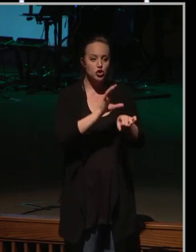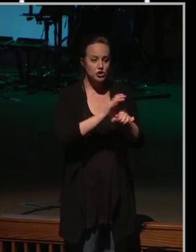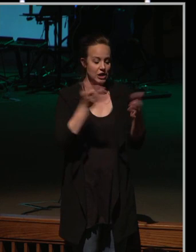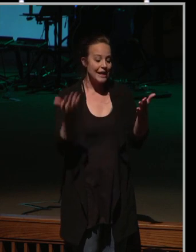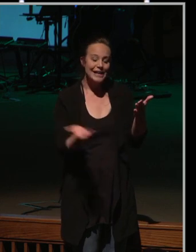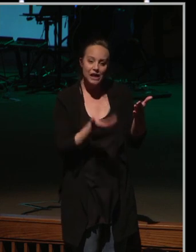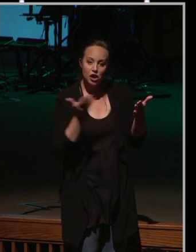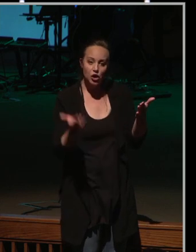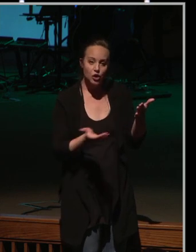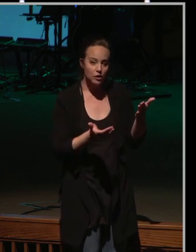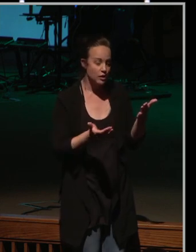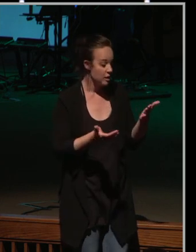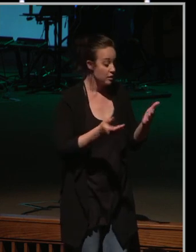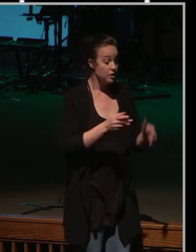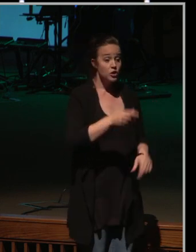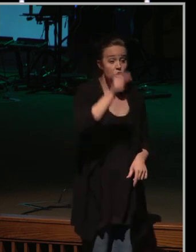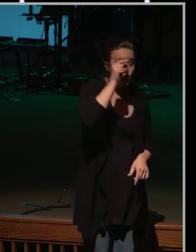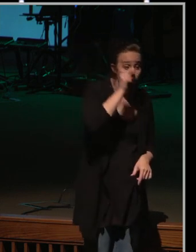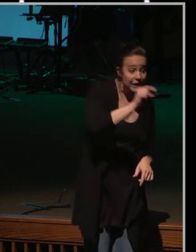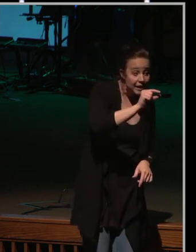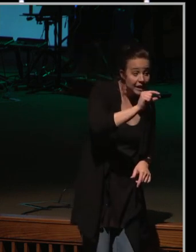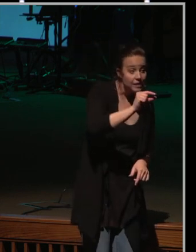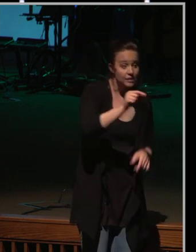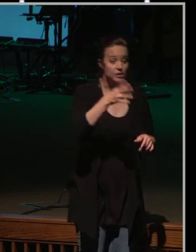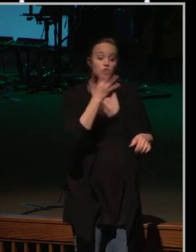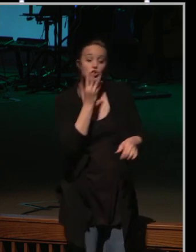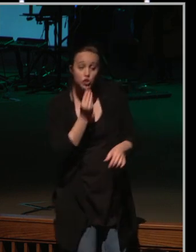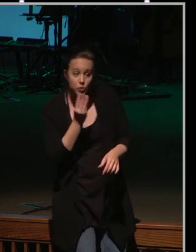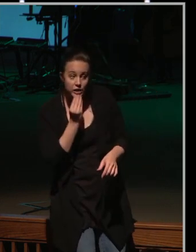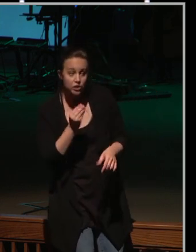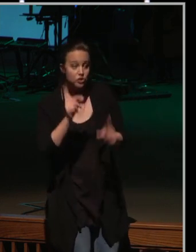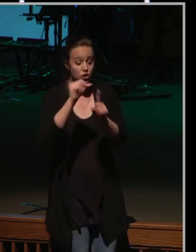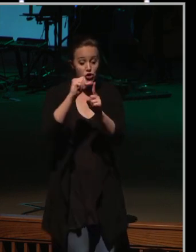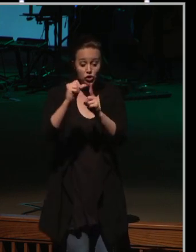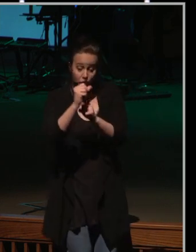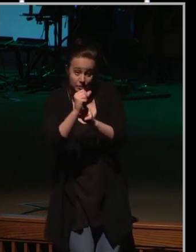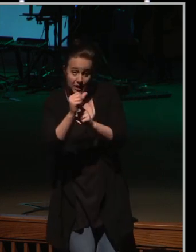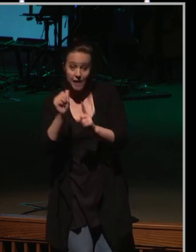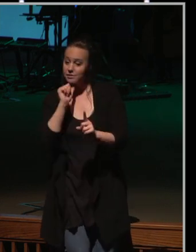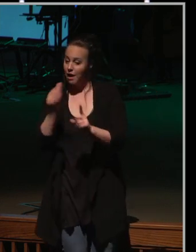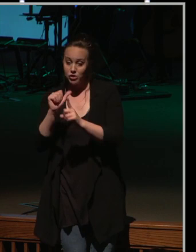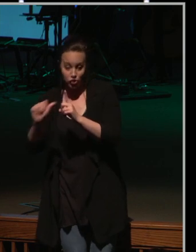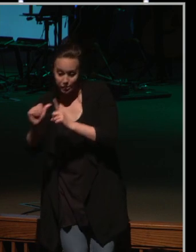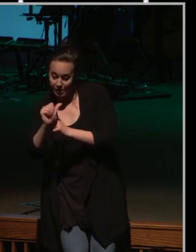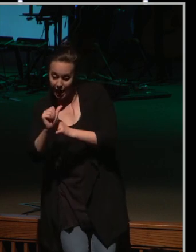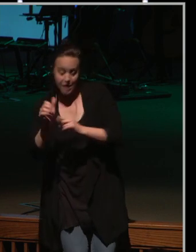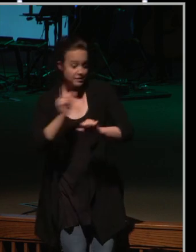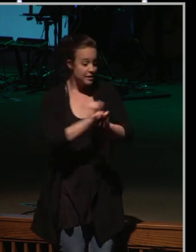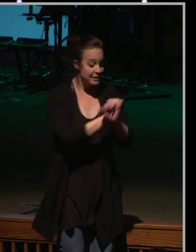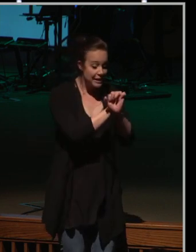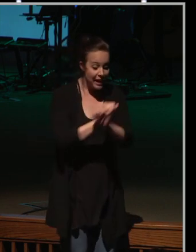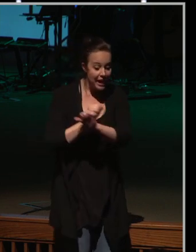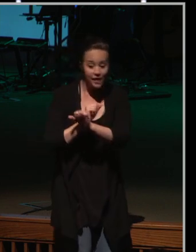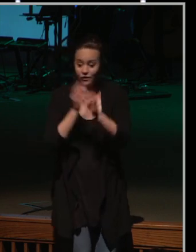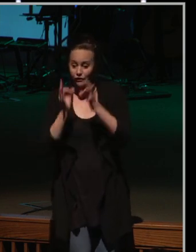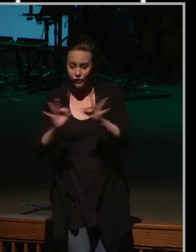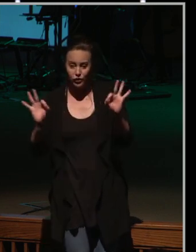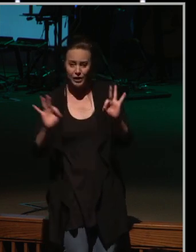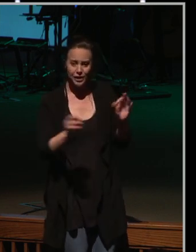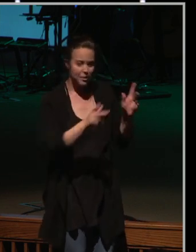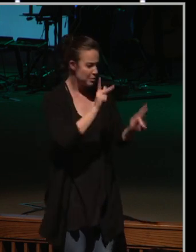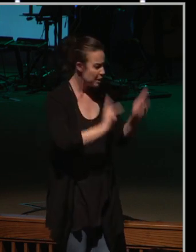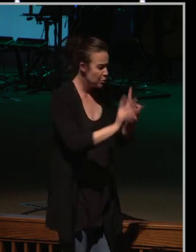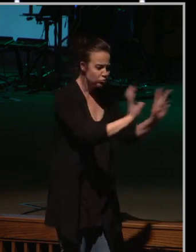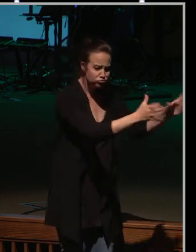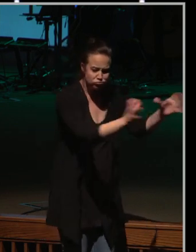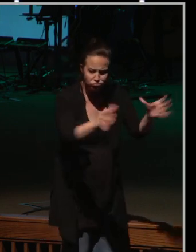Greek and Jew, circumcised and uncircumcised, barbarian, Scythian, slave, free, but Christ is all and in